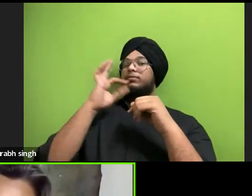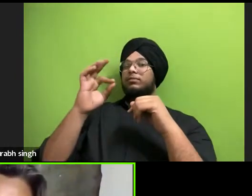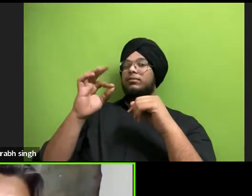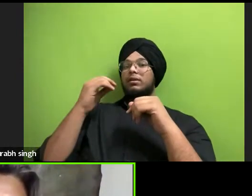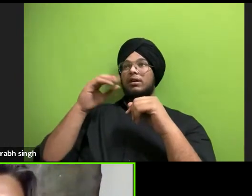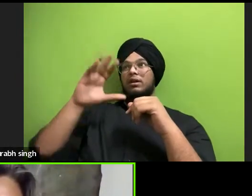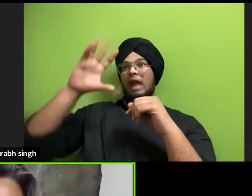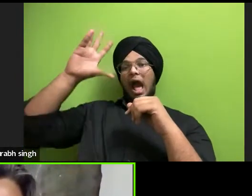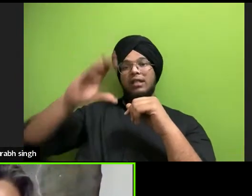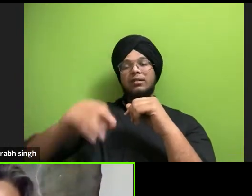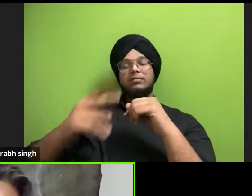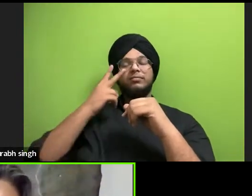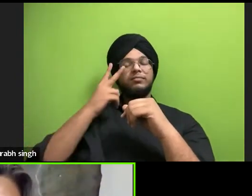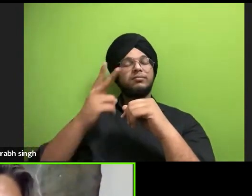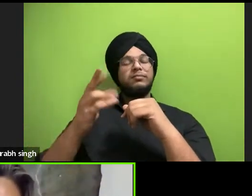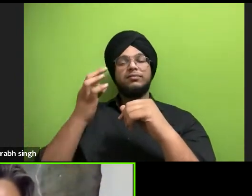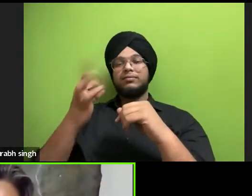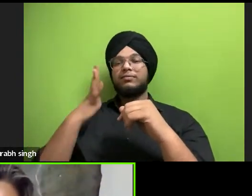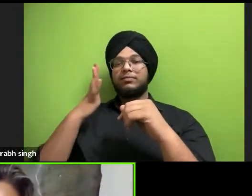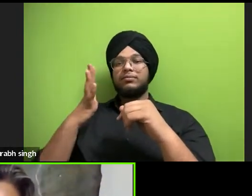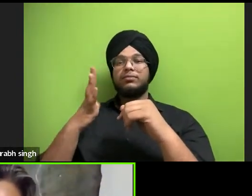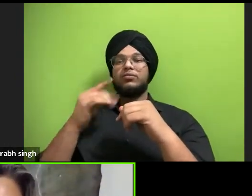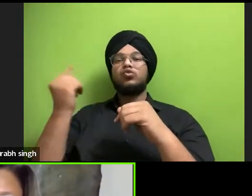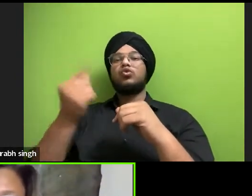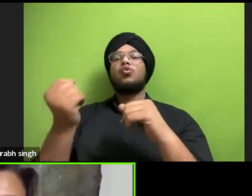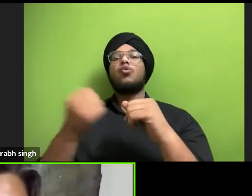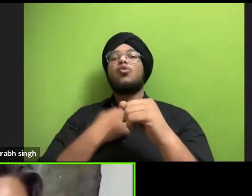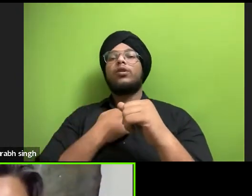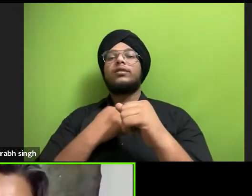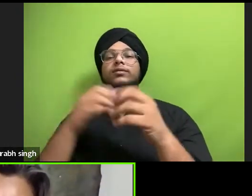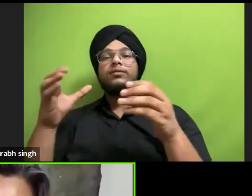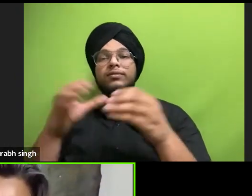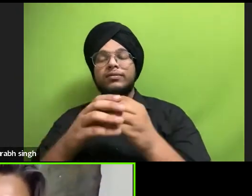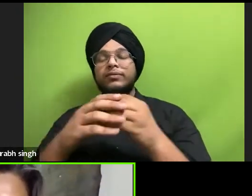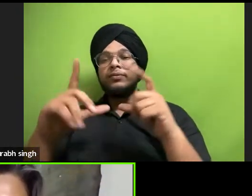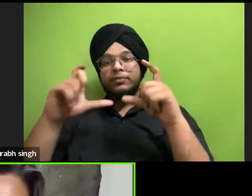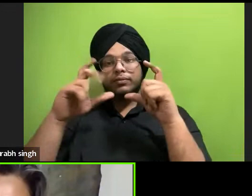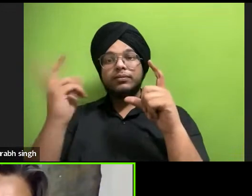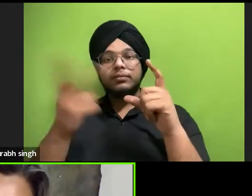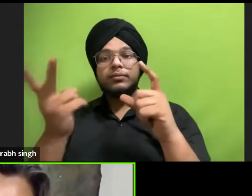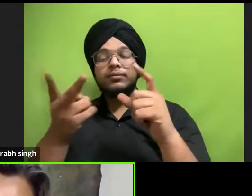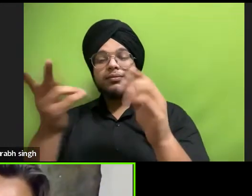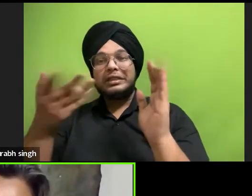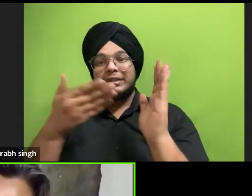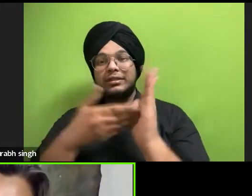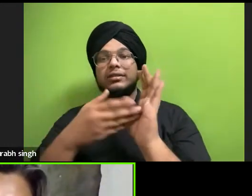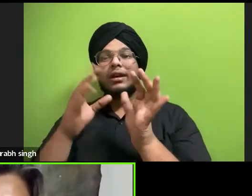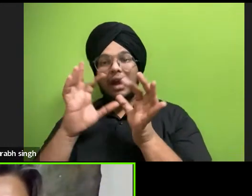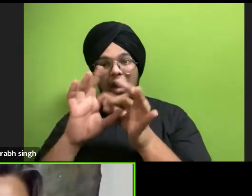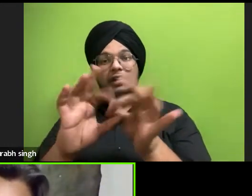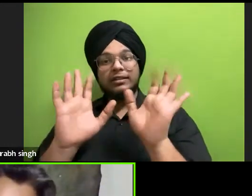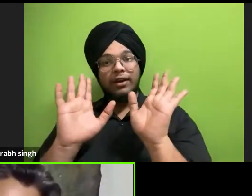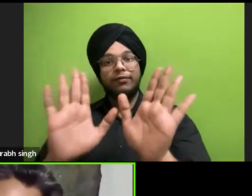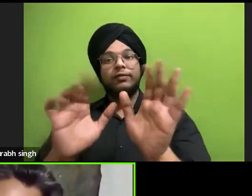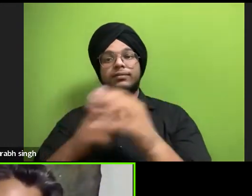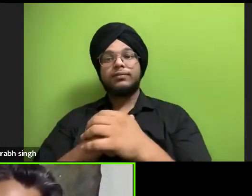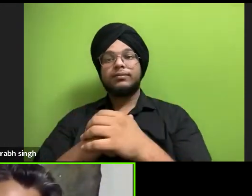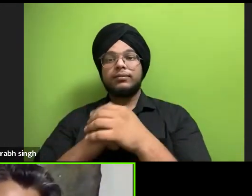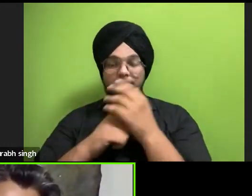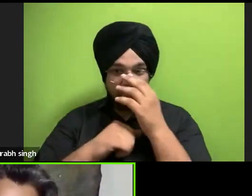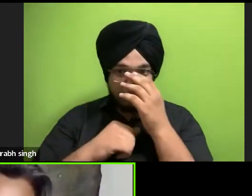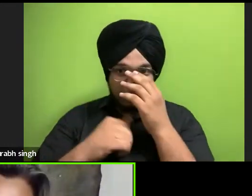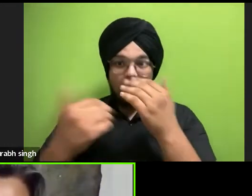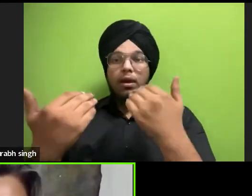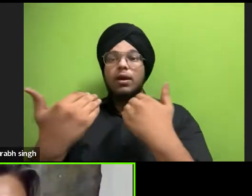night, using our collections and moving image as part of that intersection. So we are